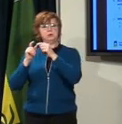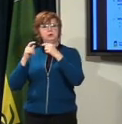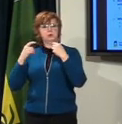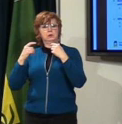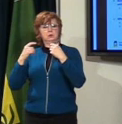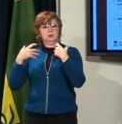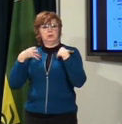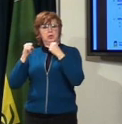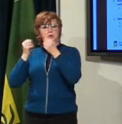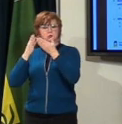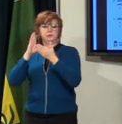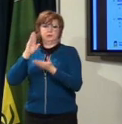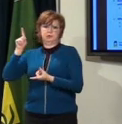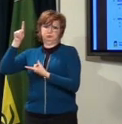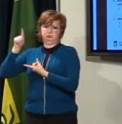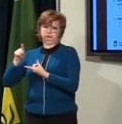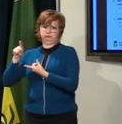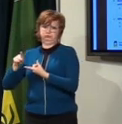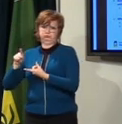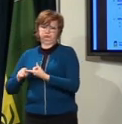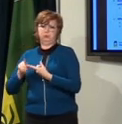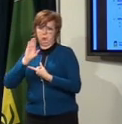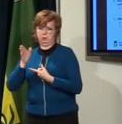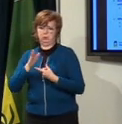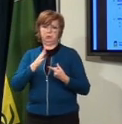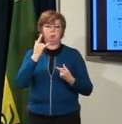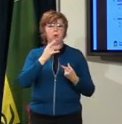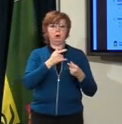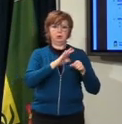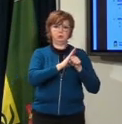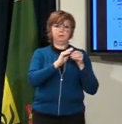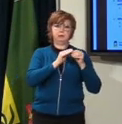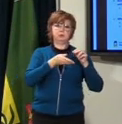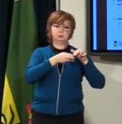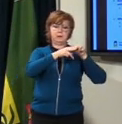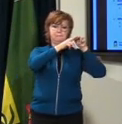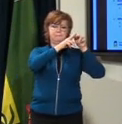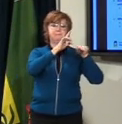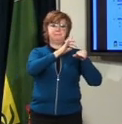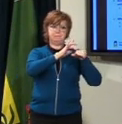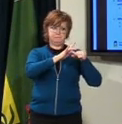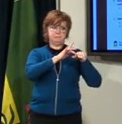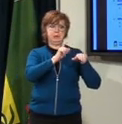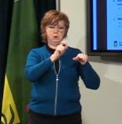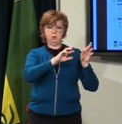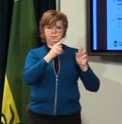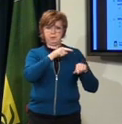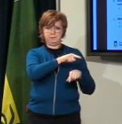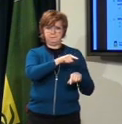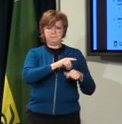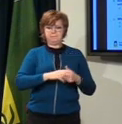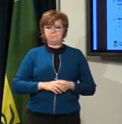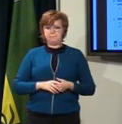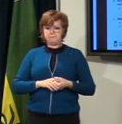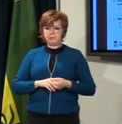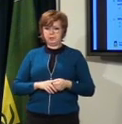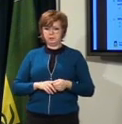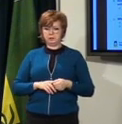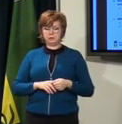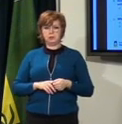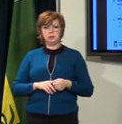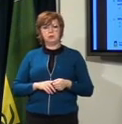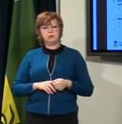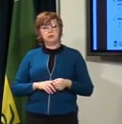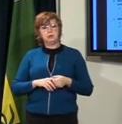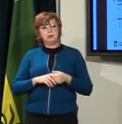that. Likewise, we will be pursuing other ways of creating spaces where we can cohort COVID